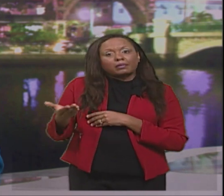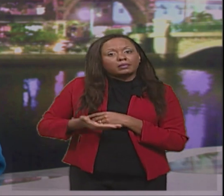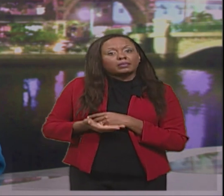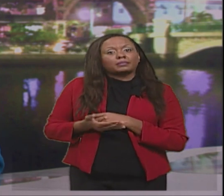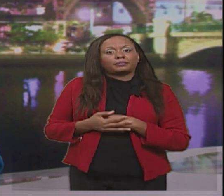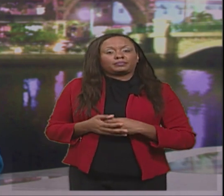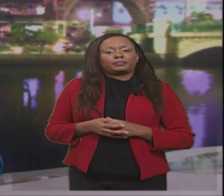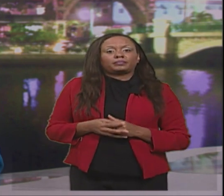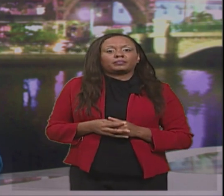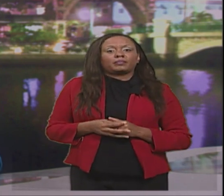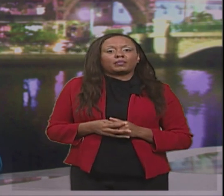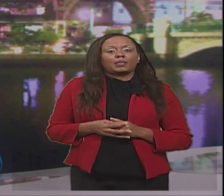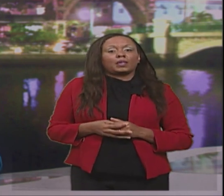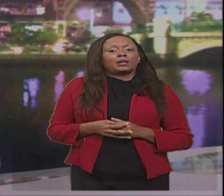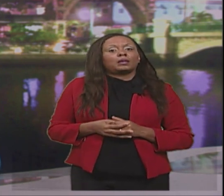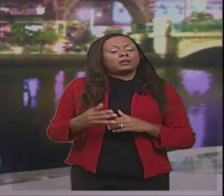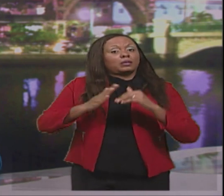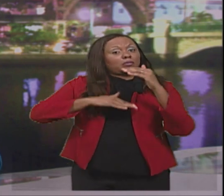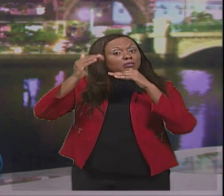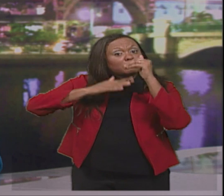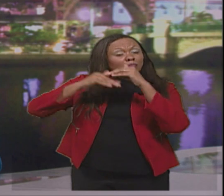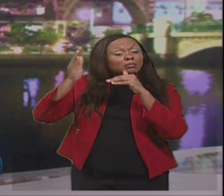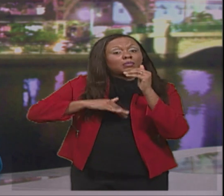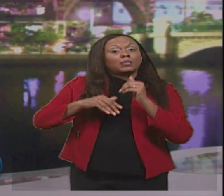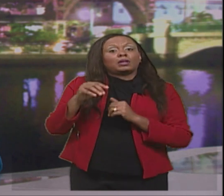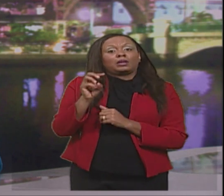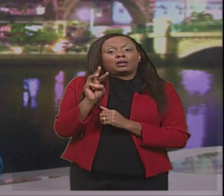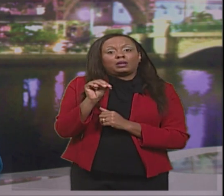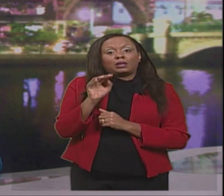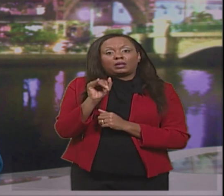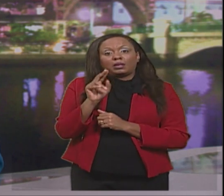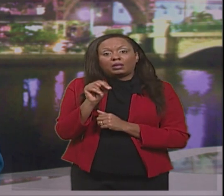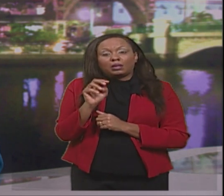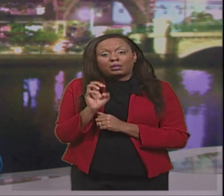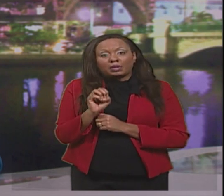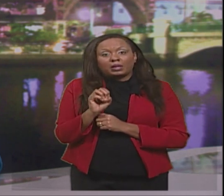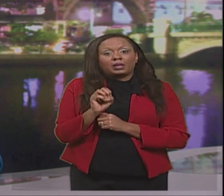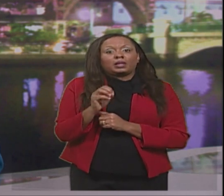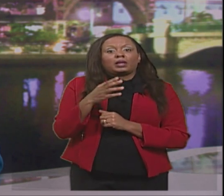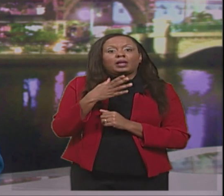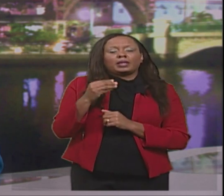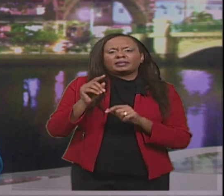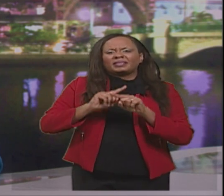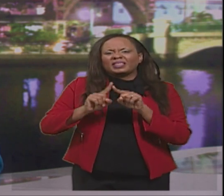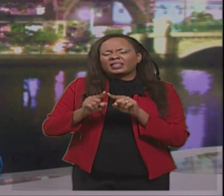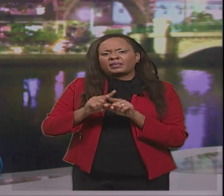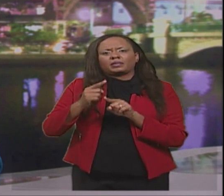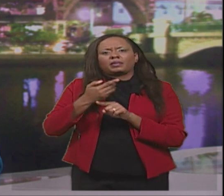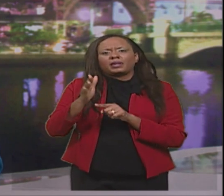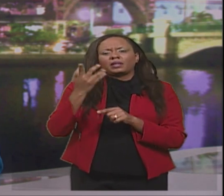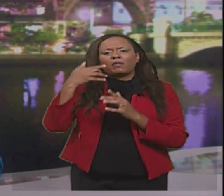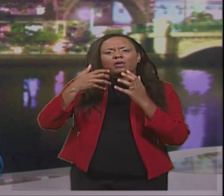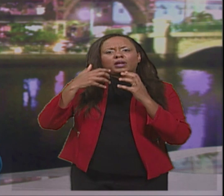phases. Ma said that during the construction phase, the mine ore processing plant, washing plant, warehouses and